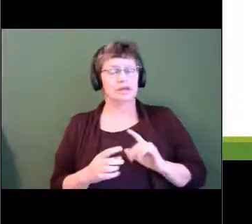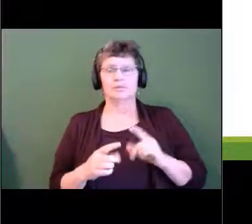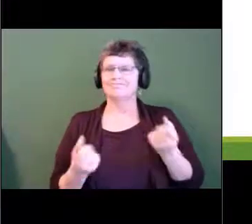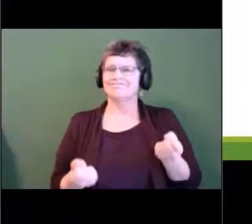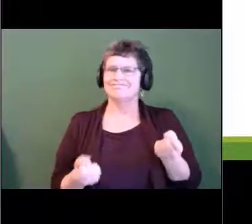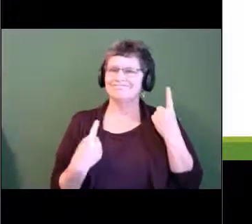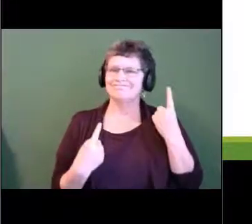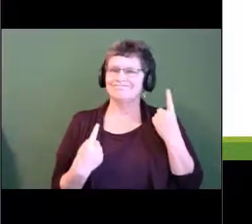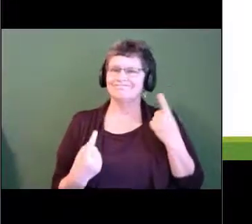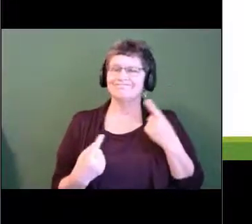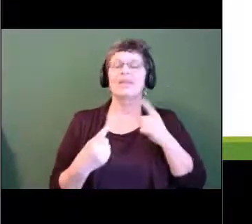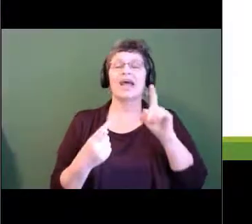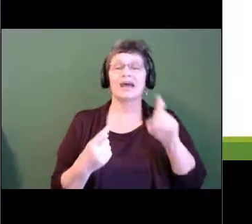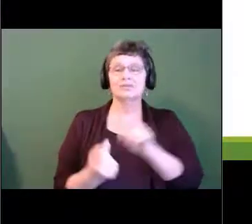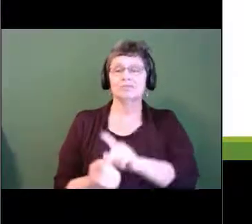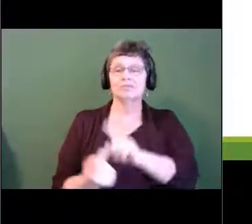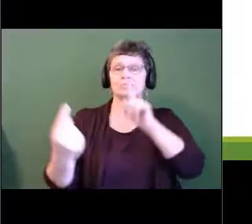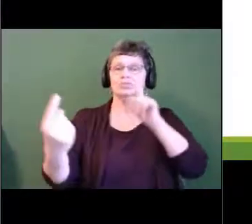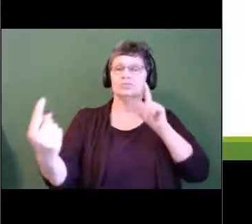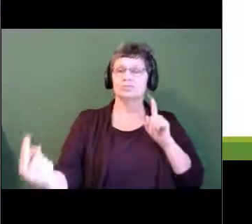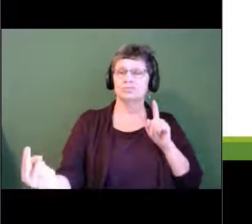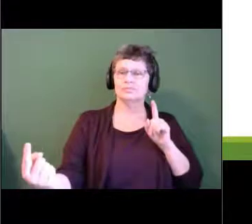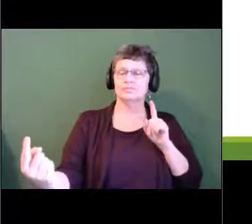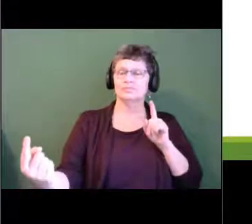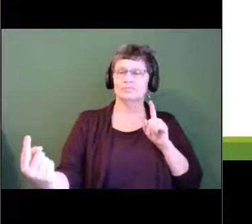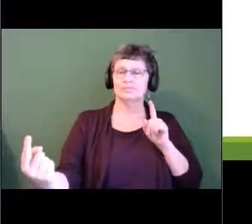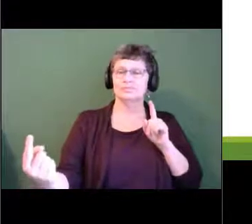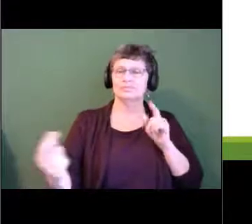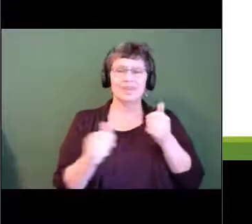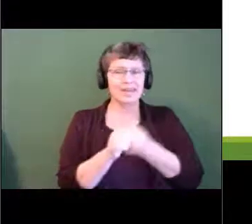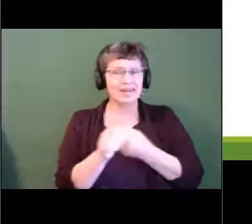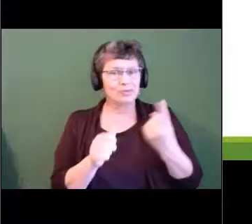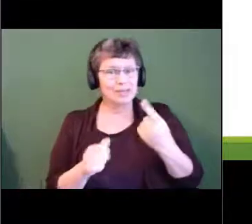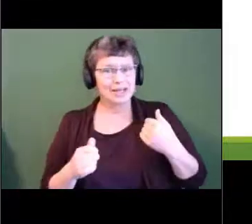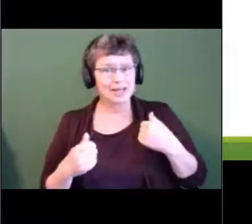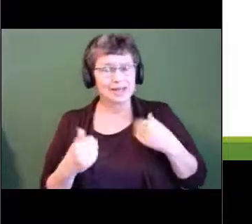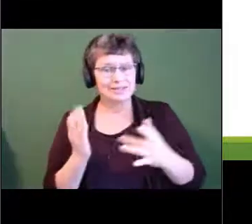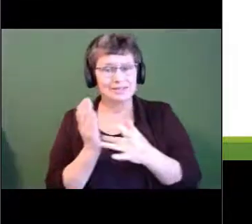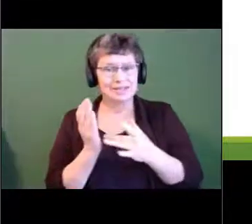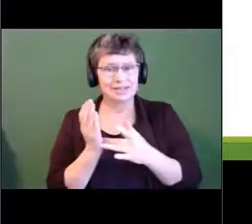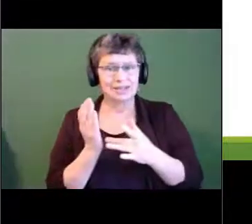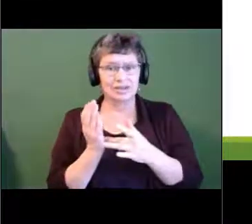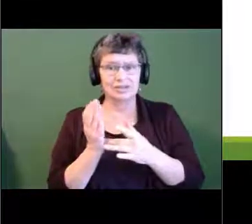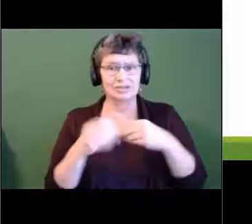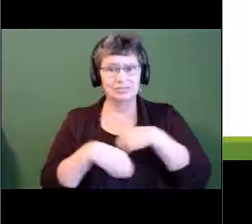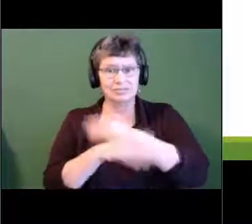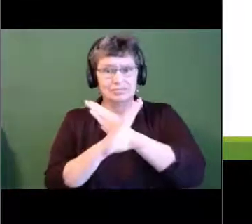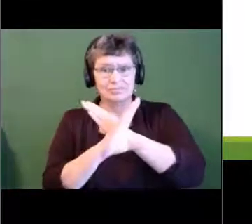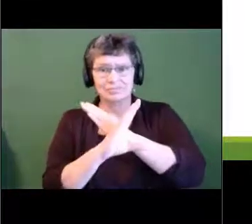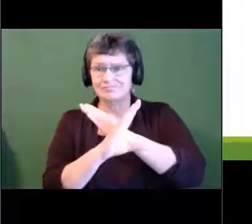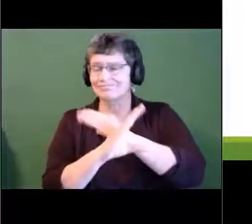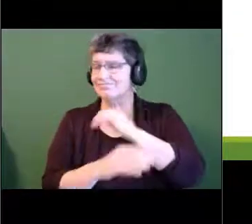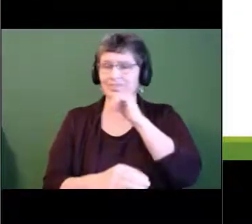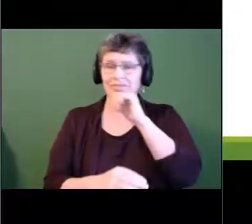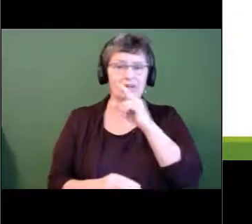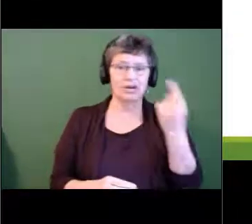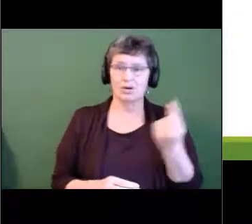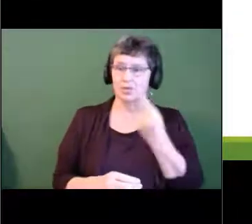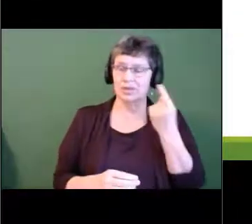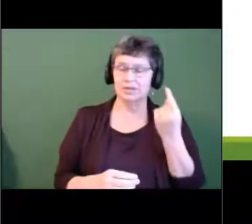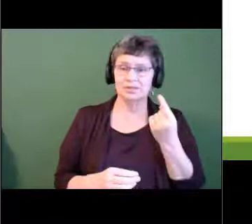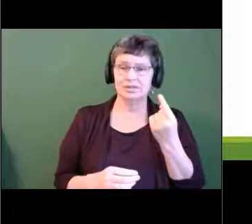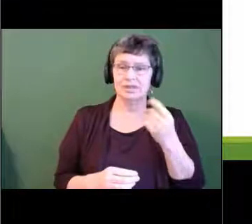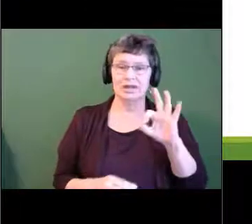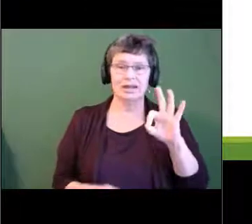the technology to reach out to other people for support or to provide support, FaceTime, for example,